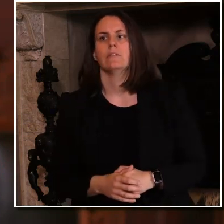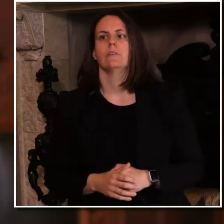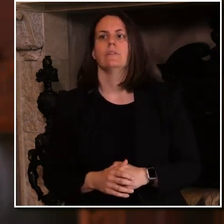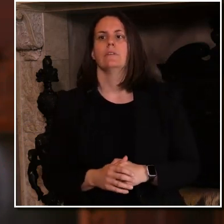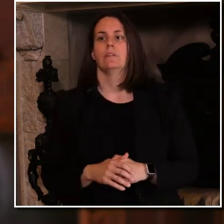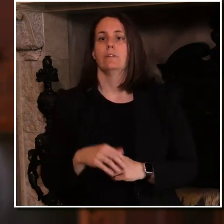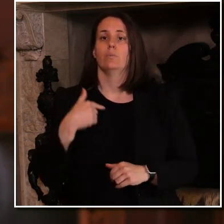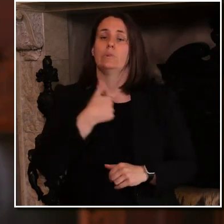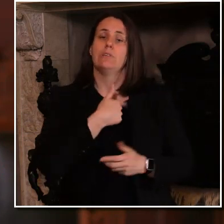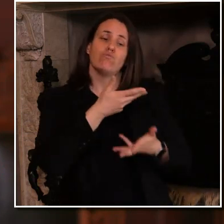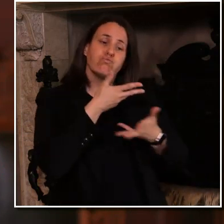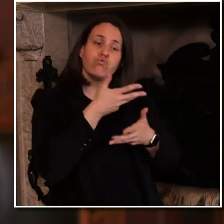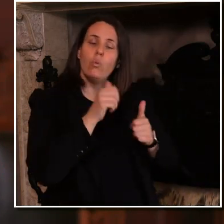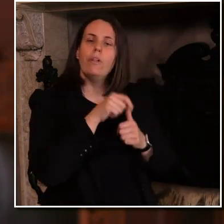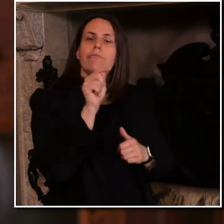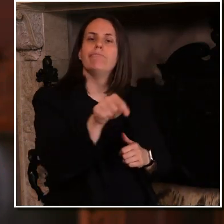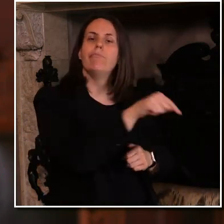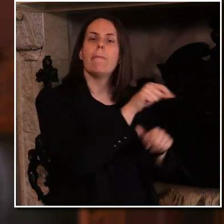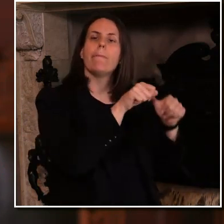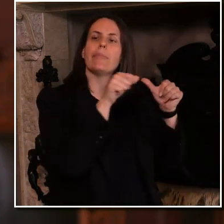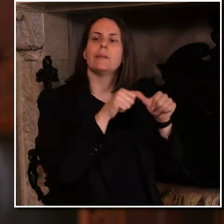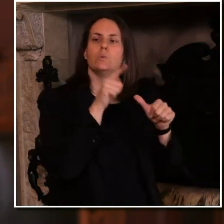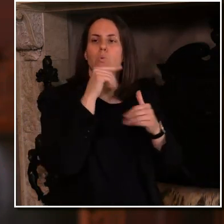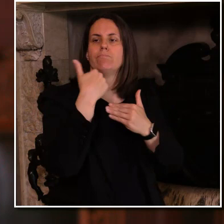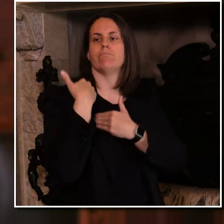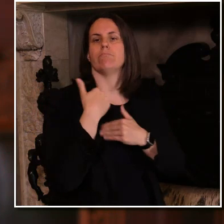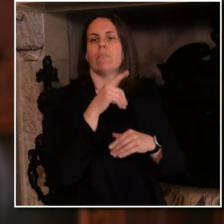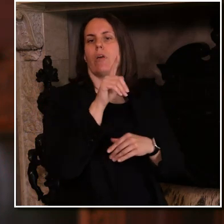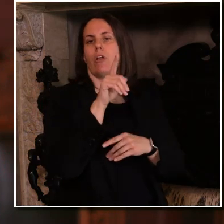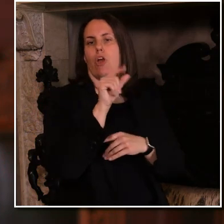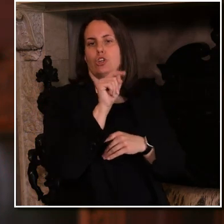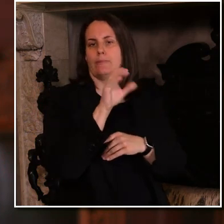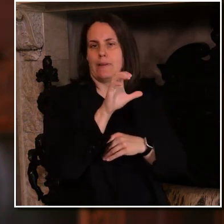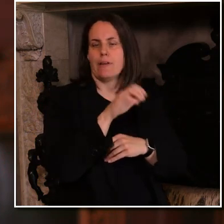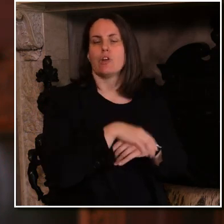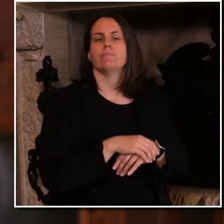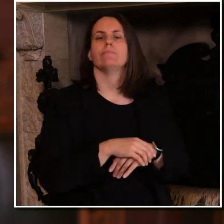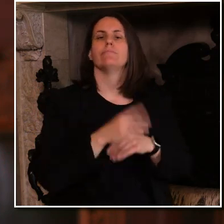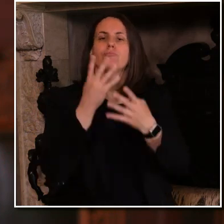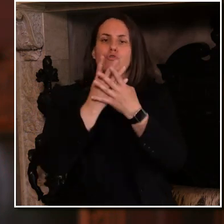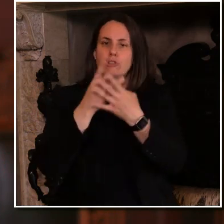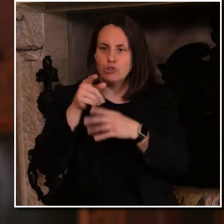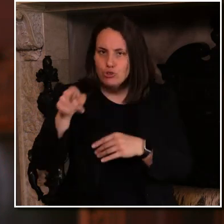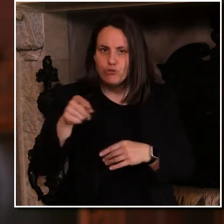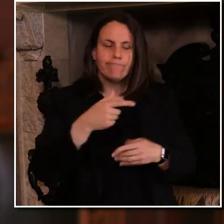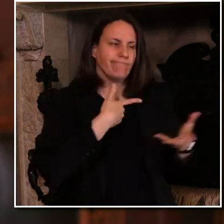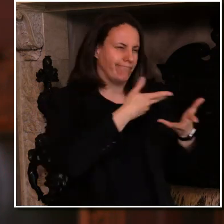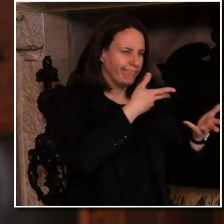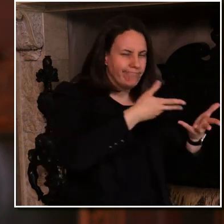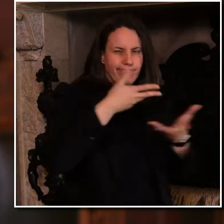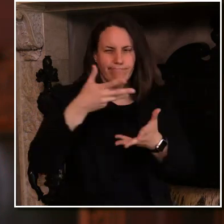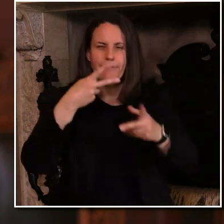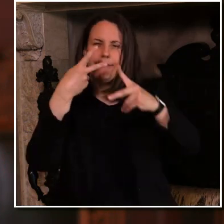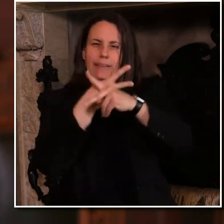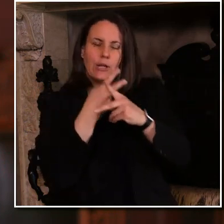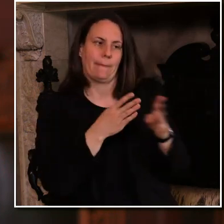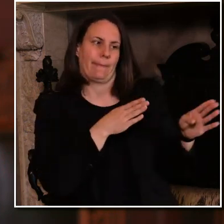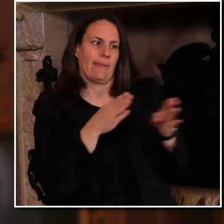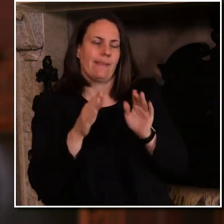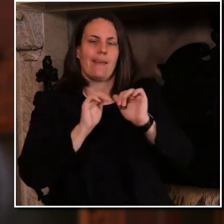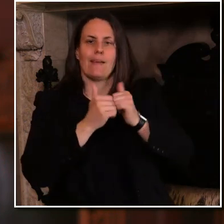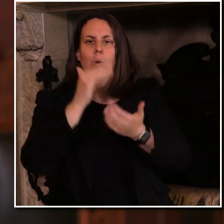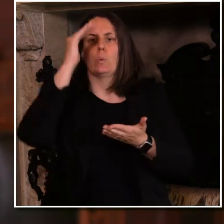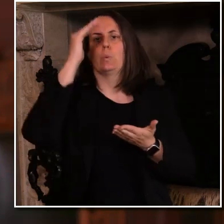at DOC and the corrections facilities about infection